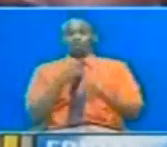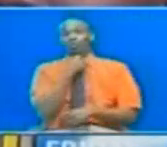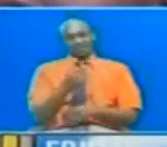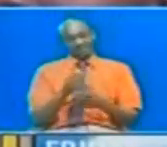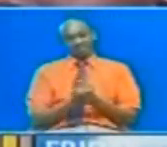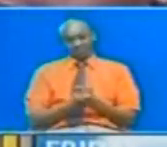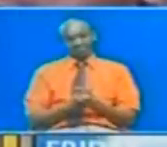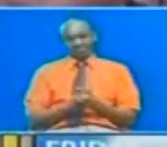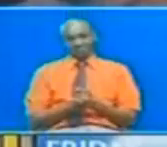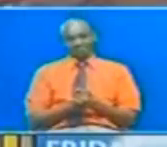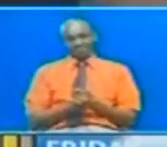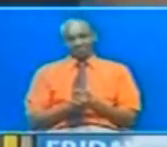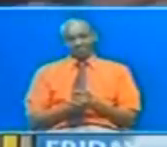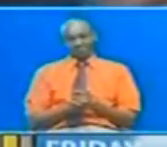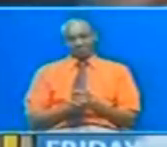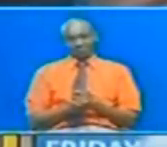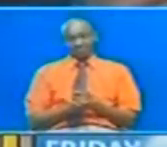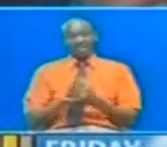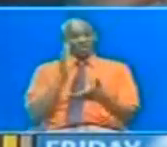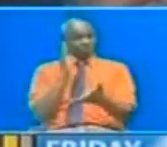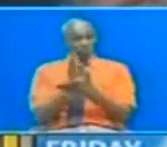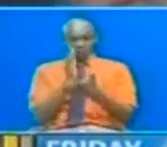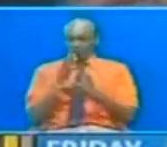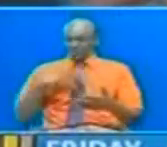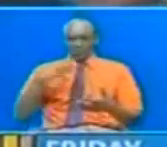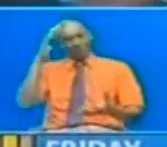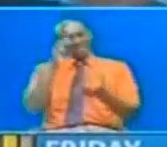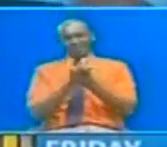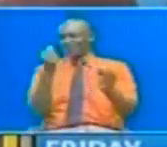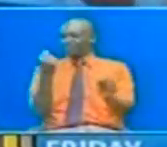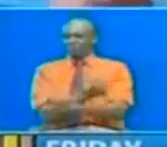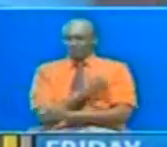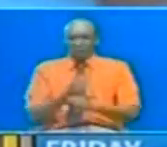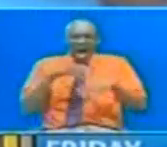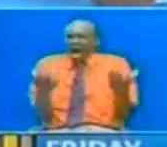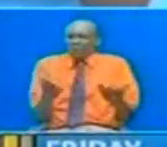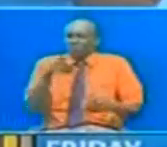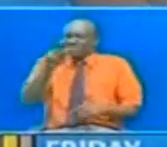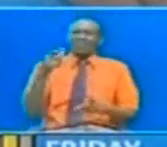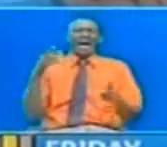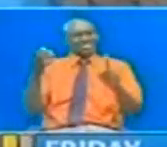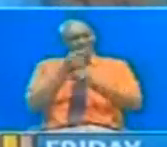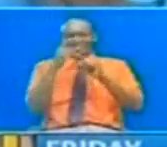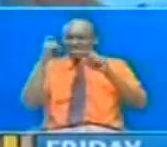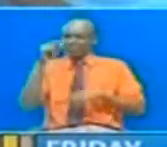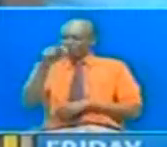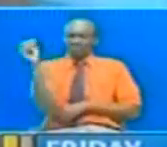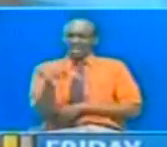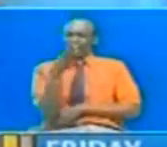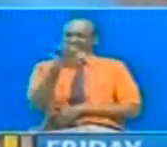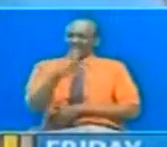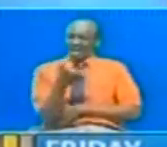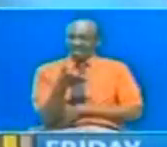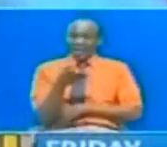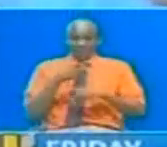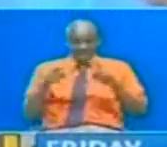have set. It is quite unbelievable of how Milton could still shape his dream from the shackles of this homestead.